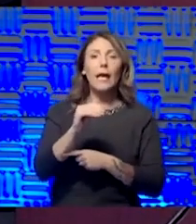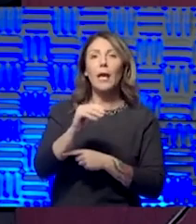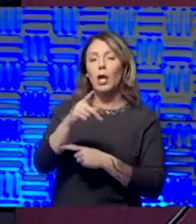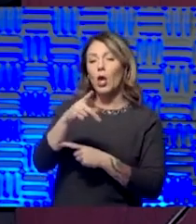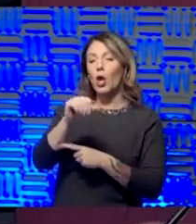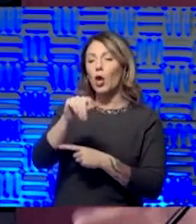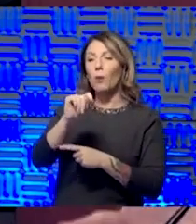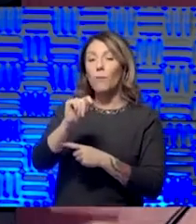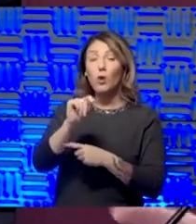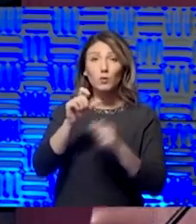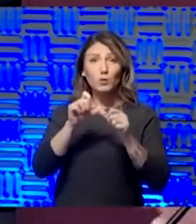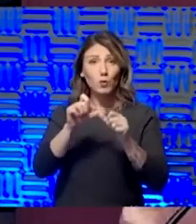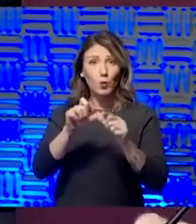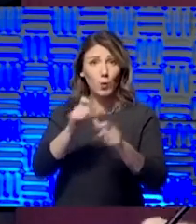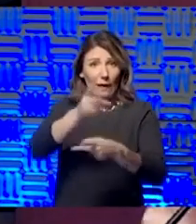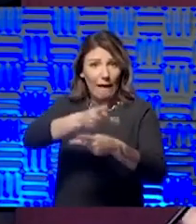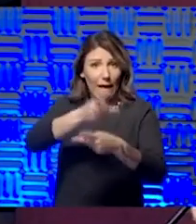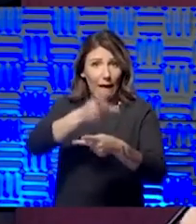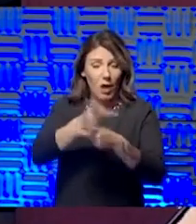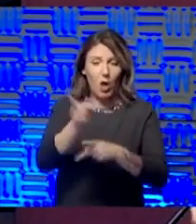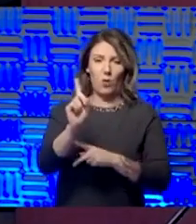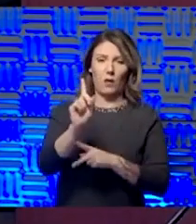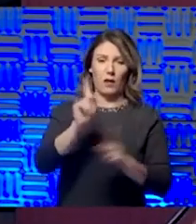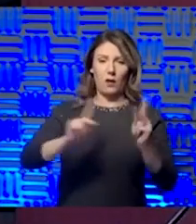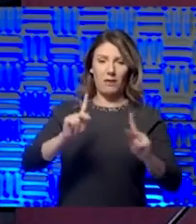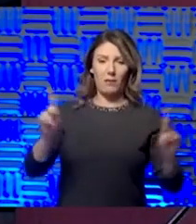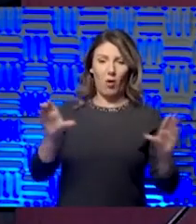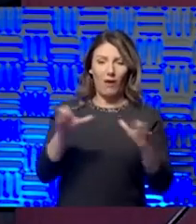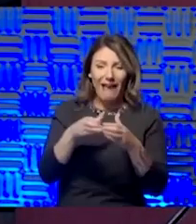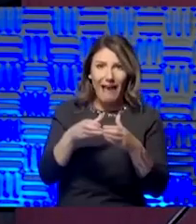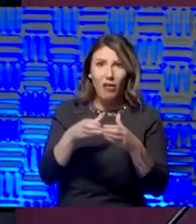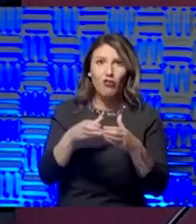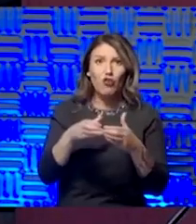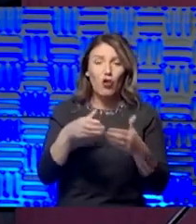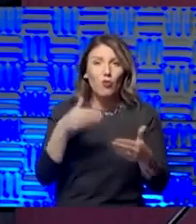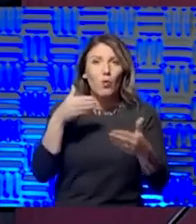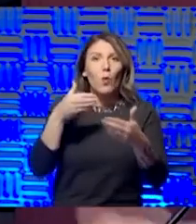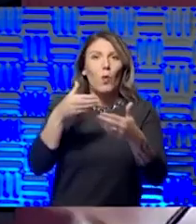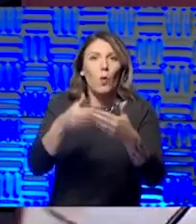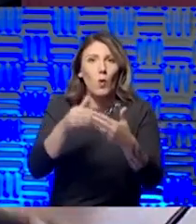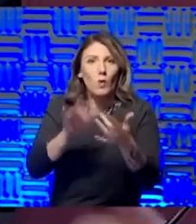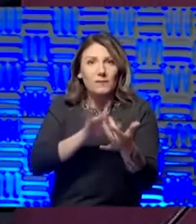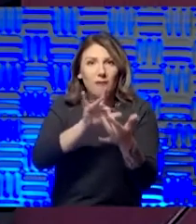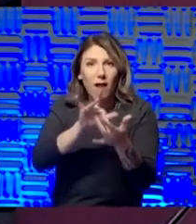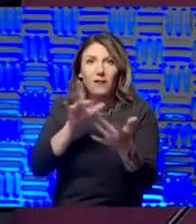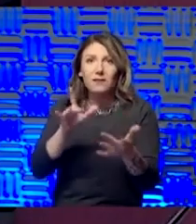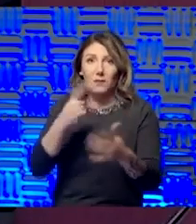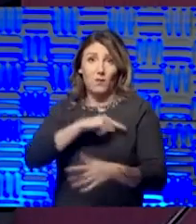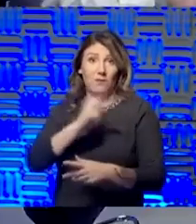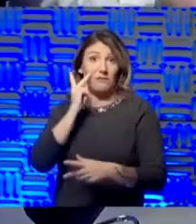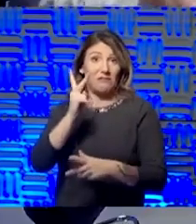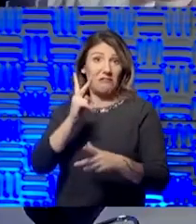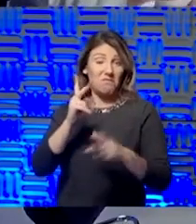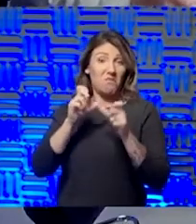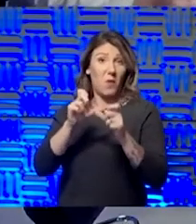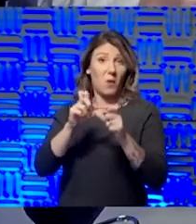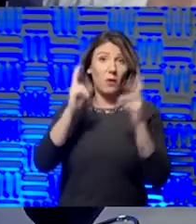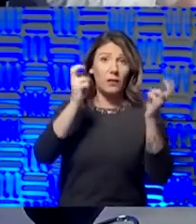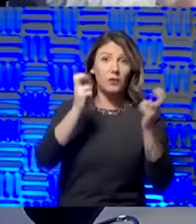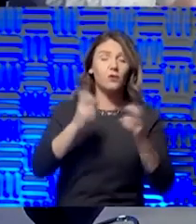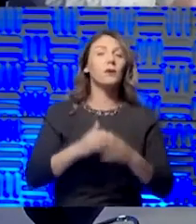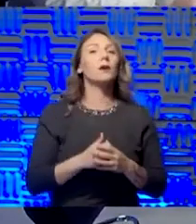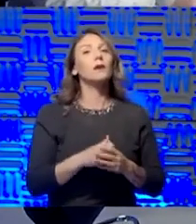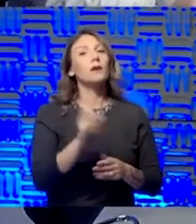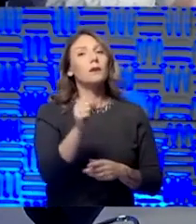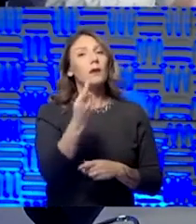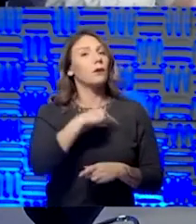homes, churches, places where folks gather and have close contact. We've seen an ongoing issue. Any comments? Any thoughts about that? That is what